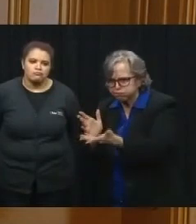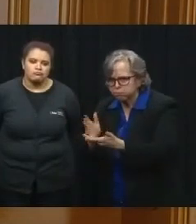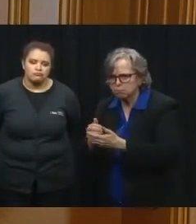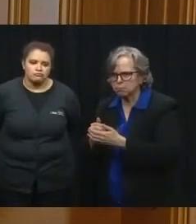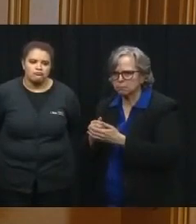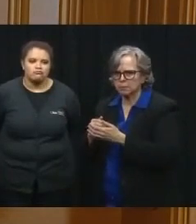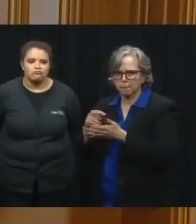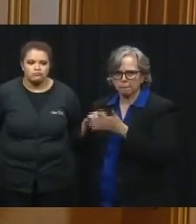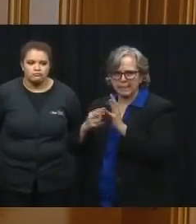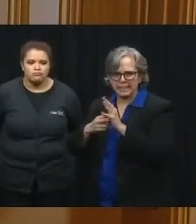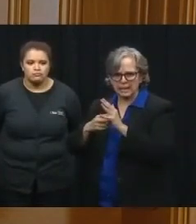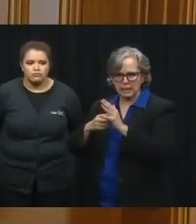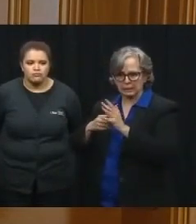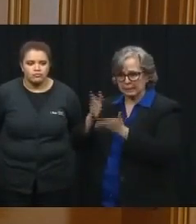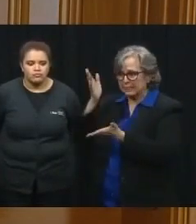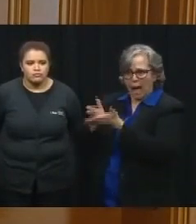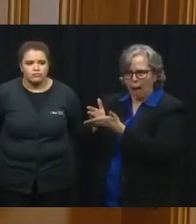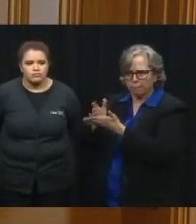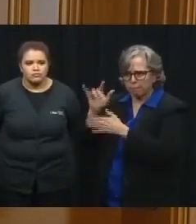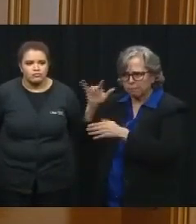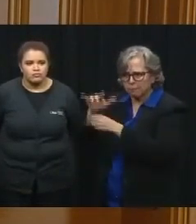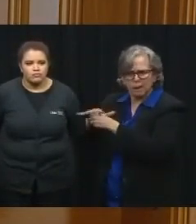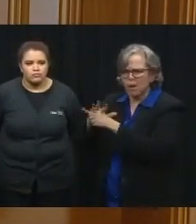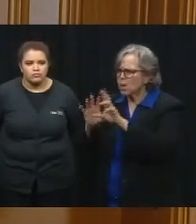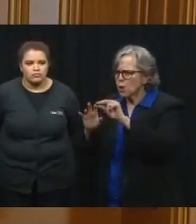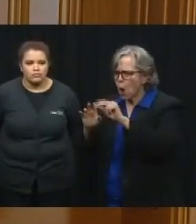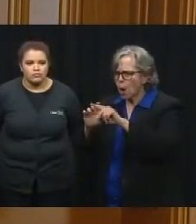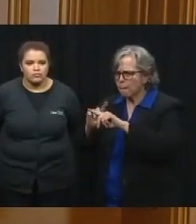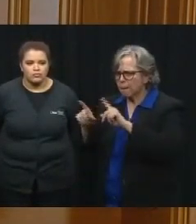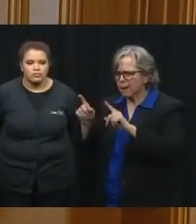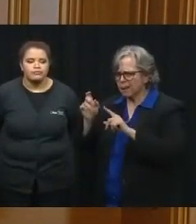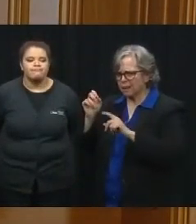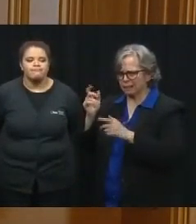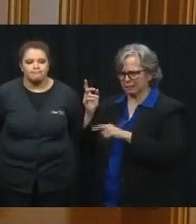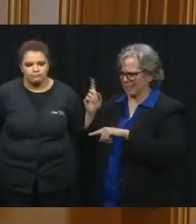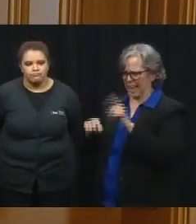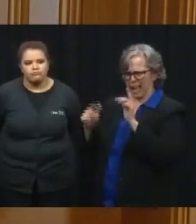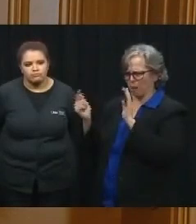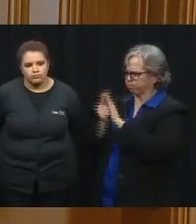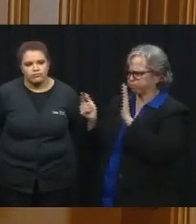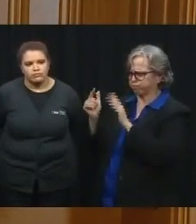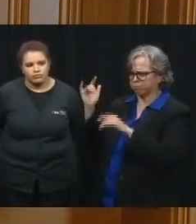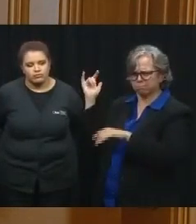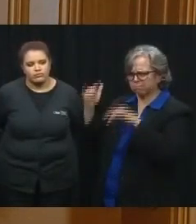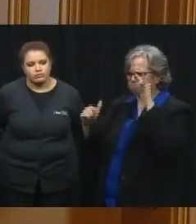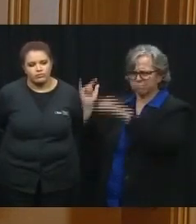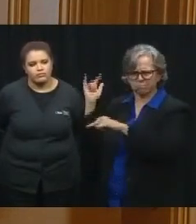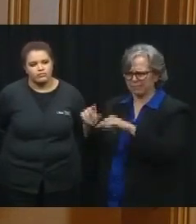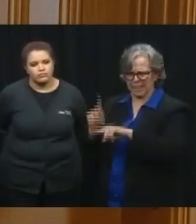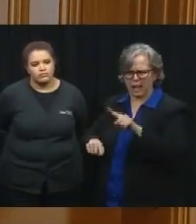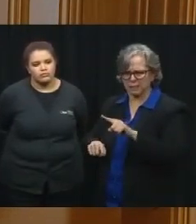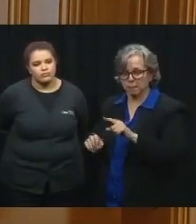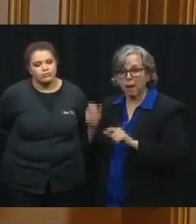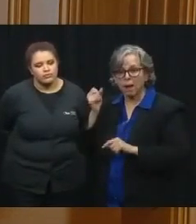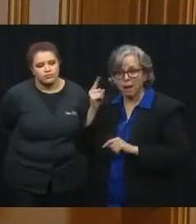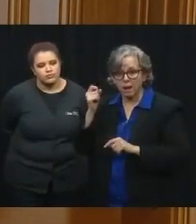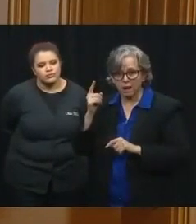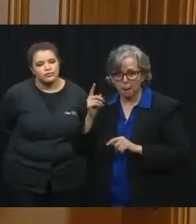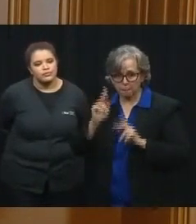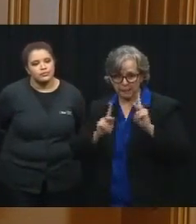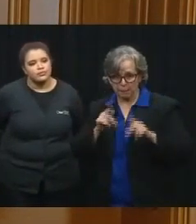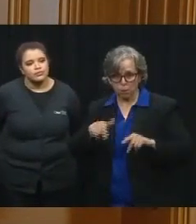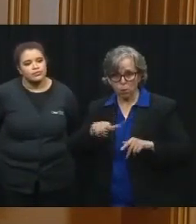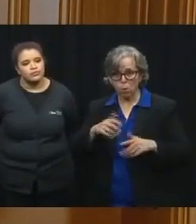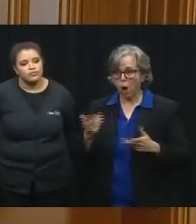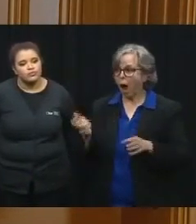see freight, those planes banned. But I don't think anybody should be flying today. It